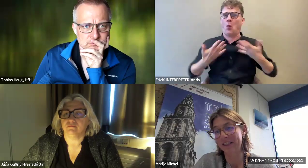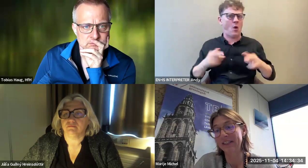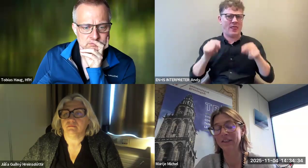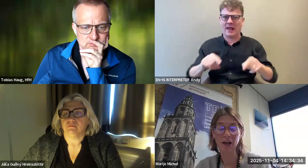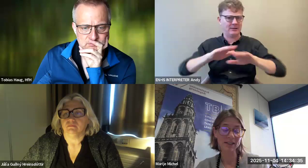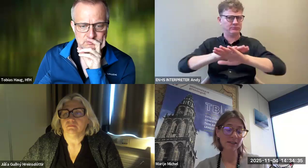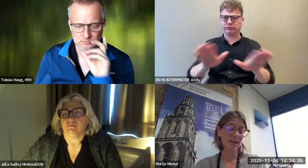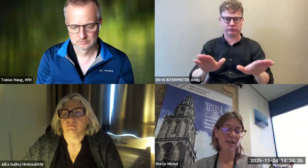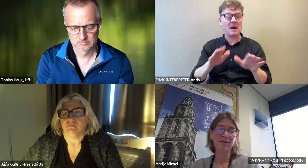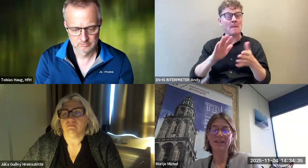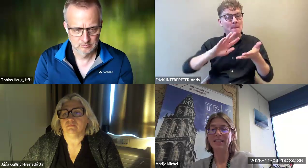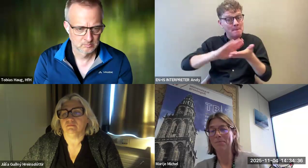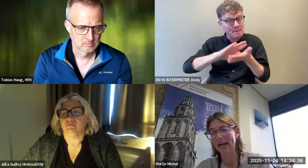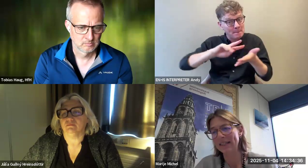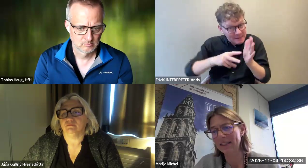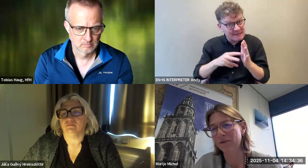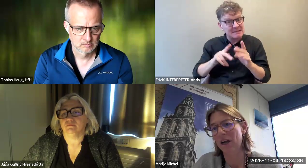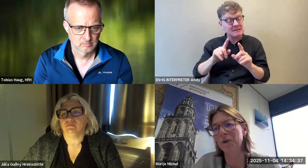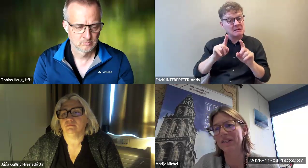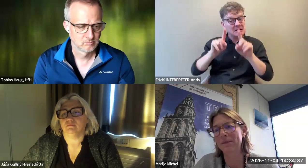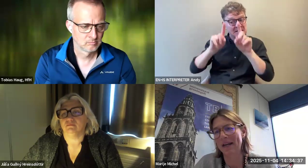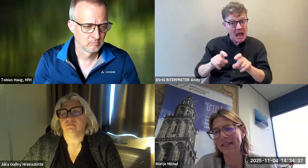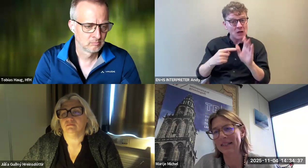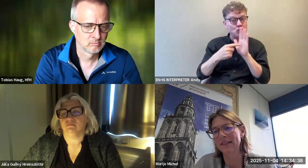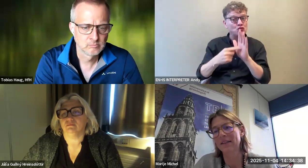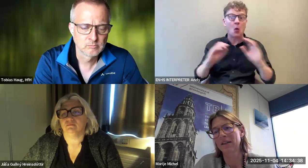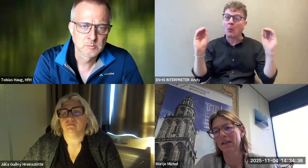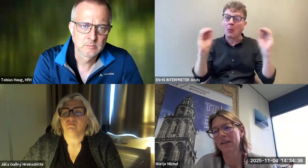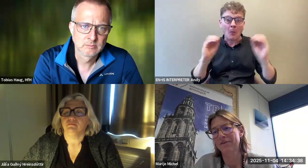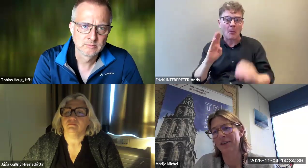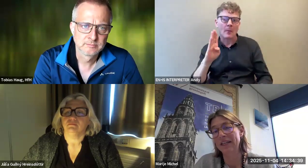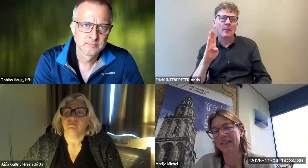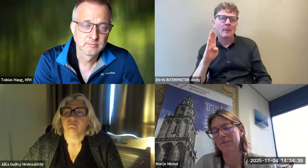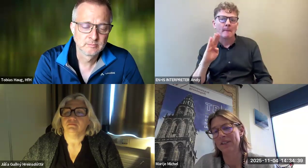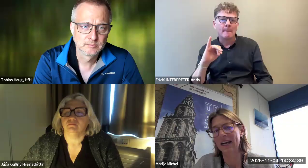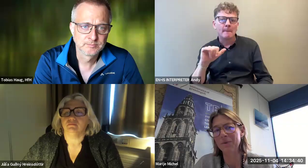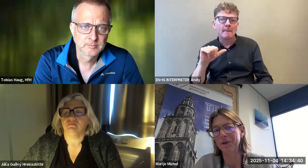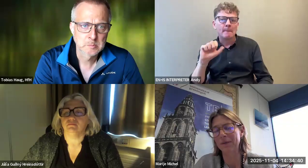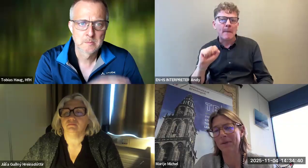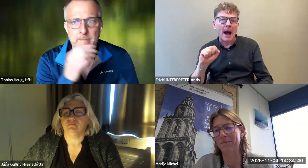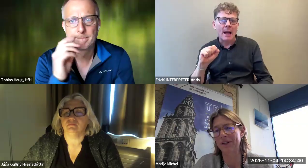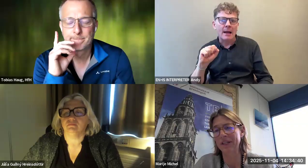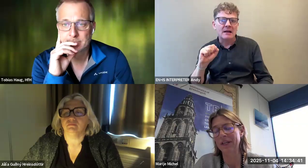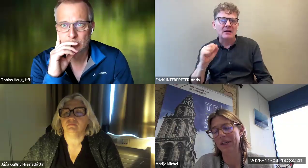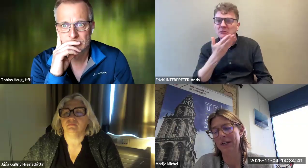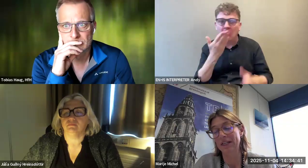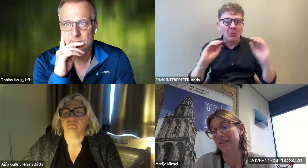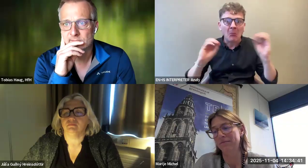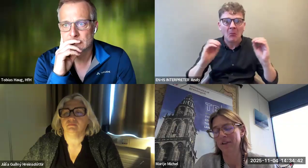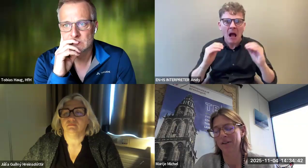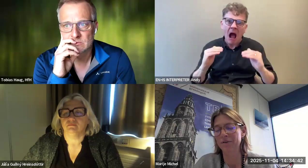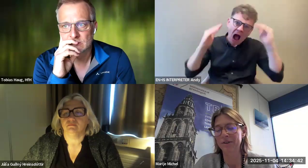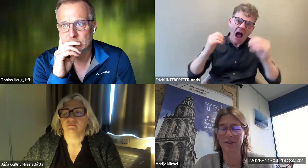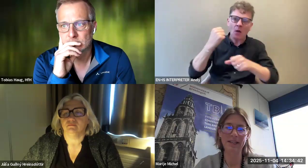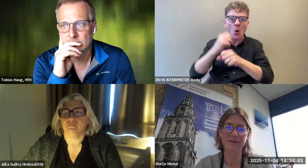test actually did not create bias or unwanted bias for kids with high working memory